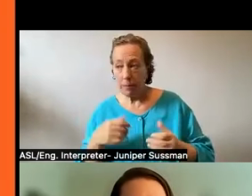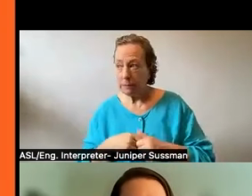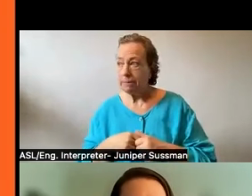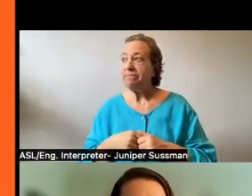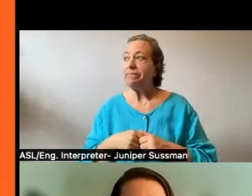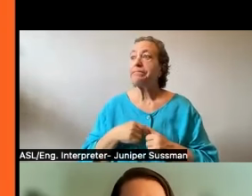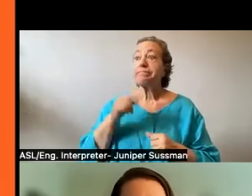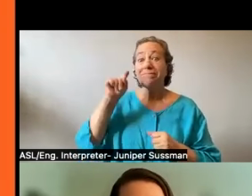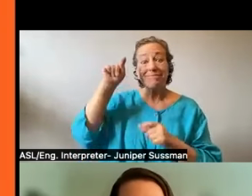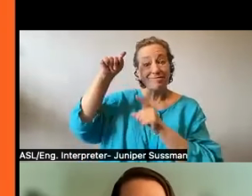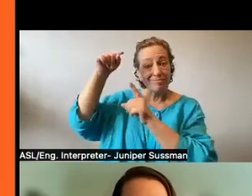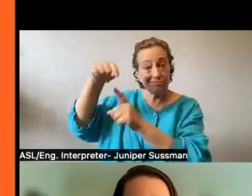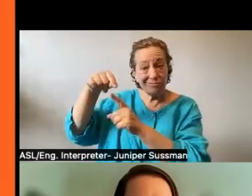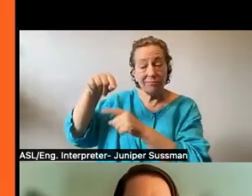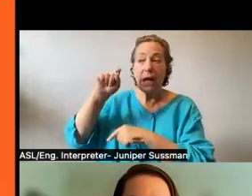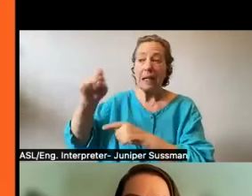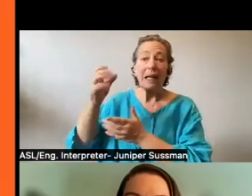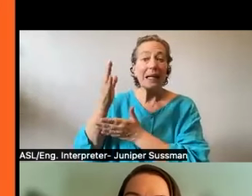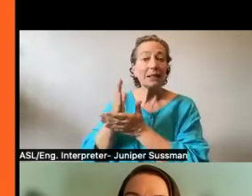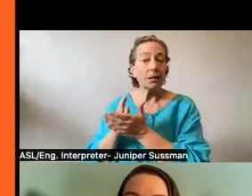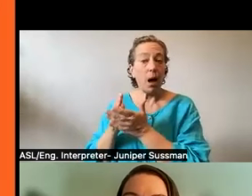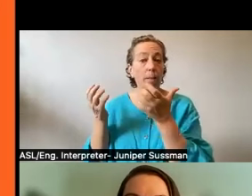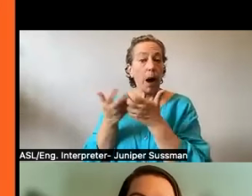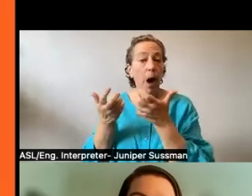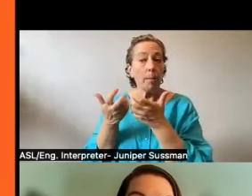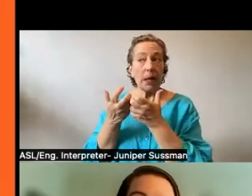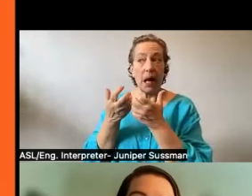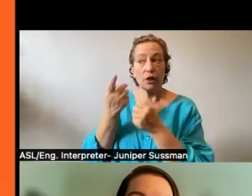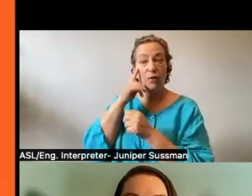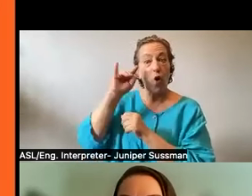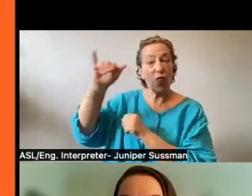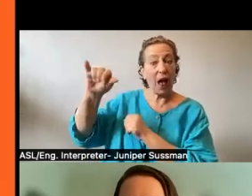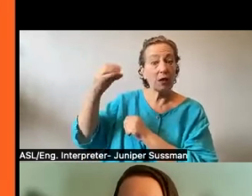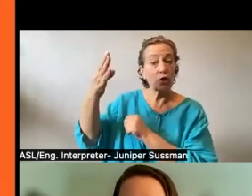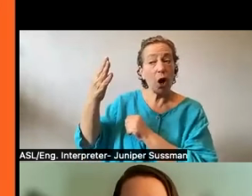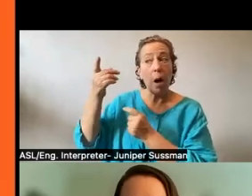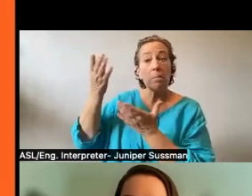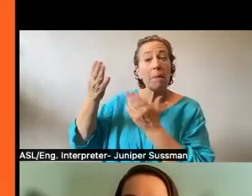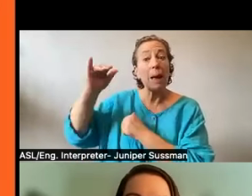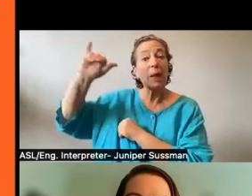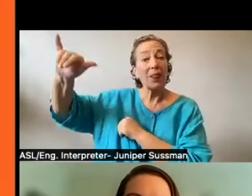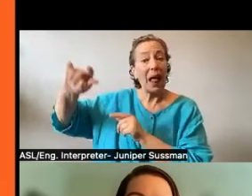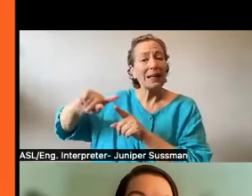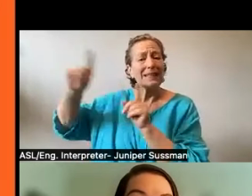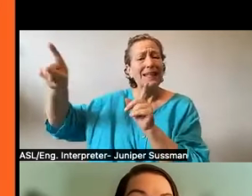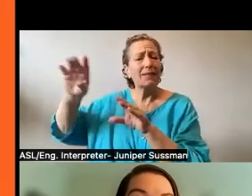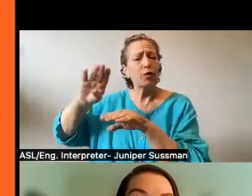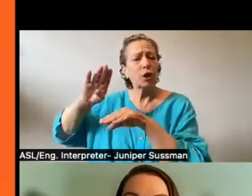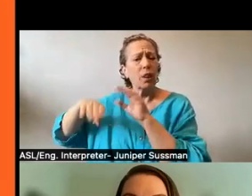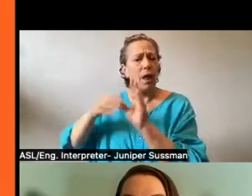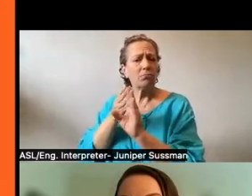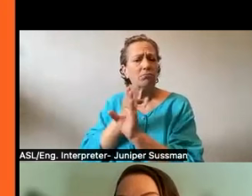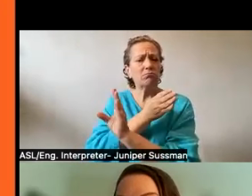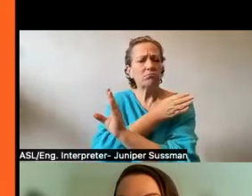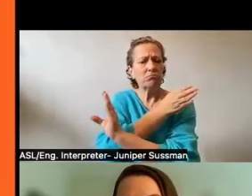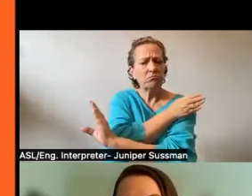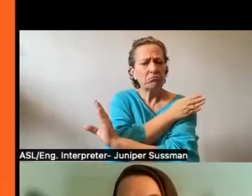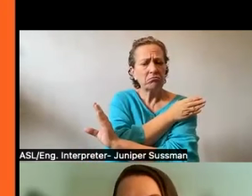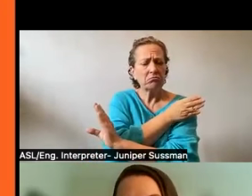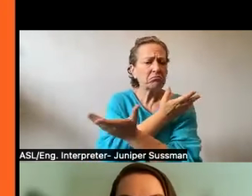they need in that field or in that career maybe are different than the ones they needed when they were in high school and had a